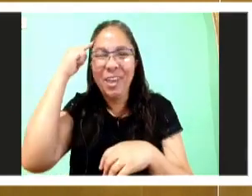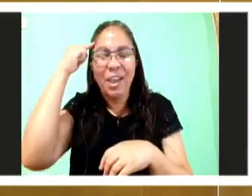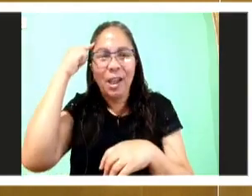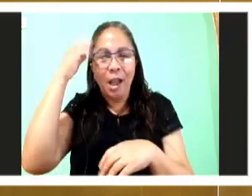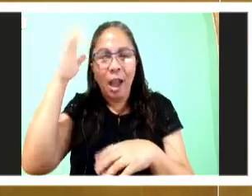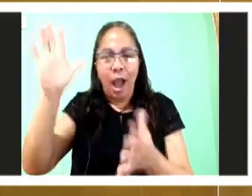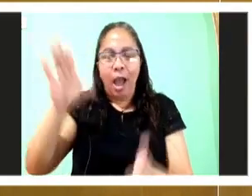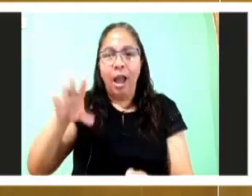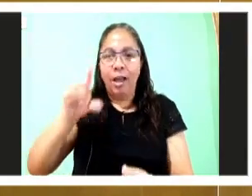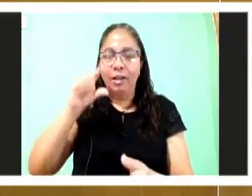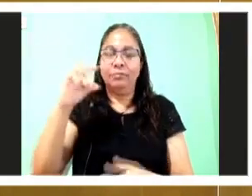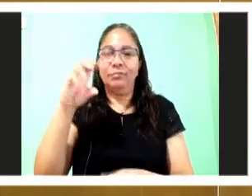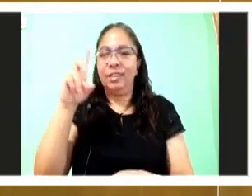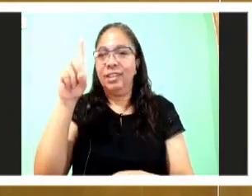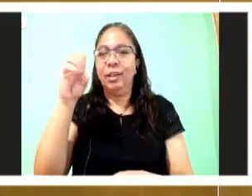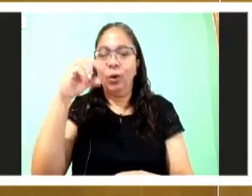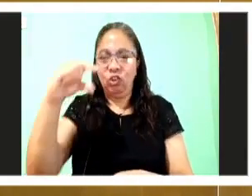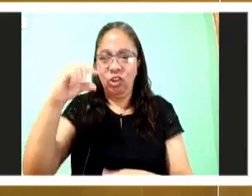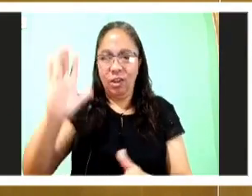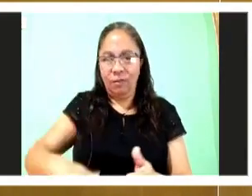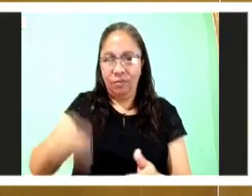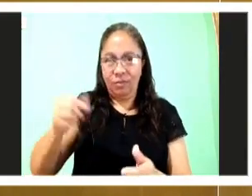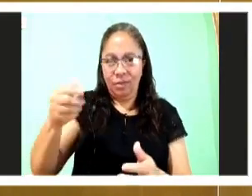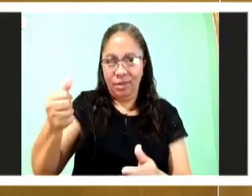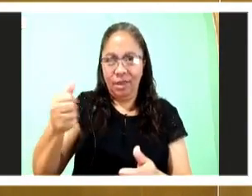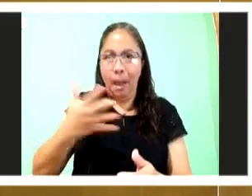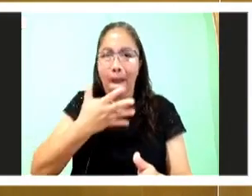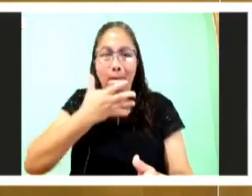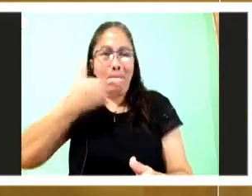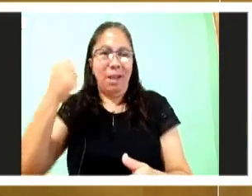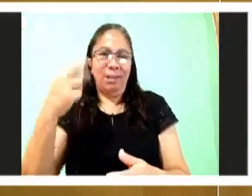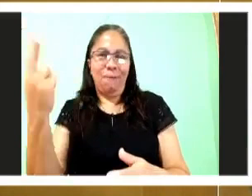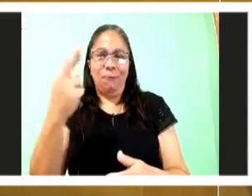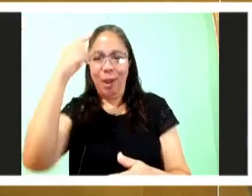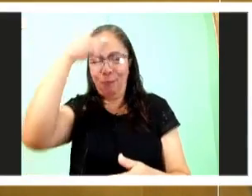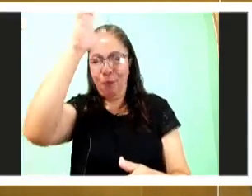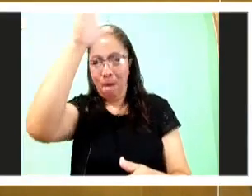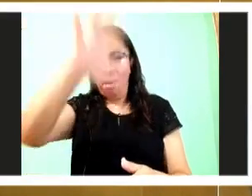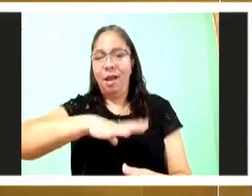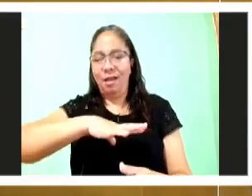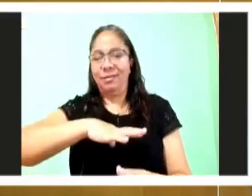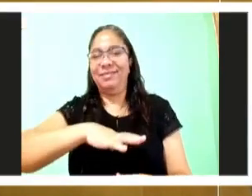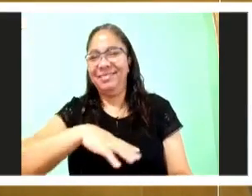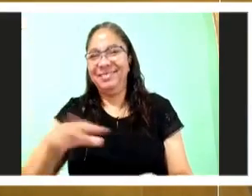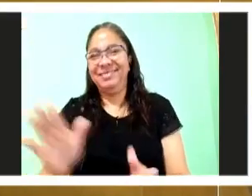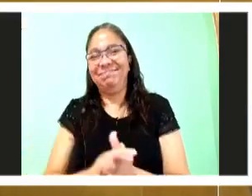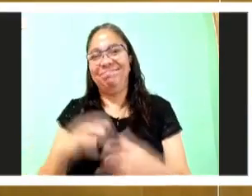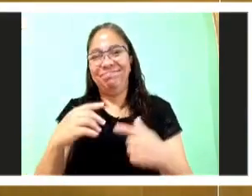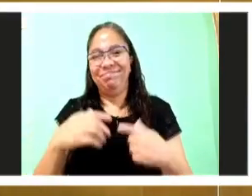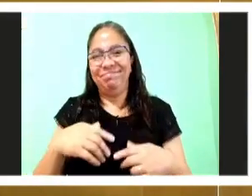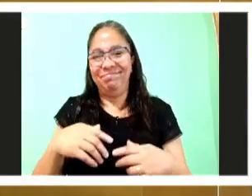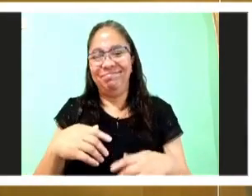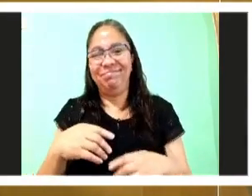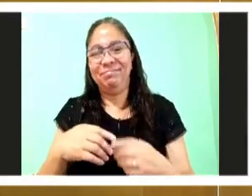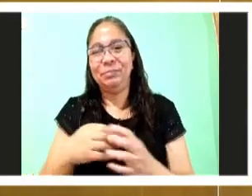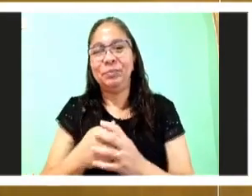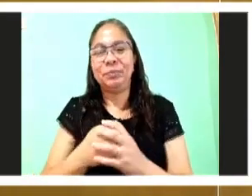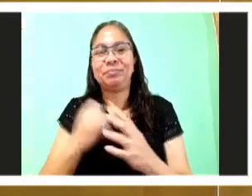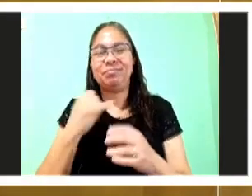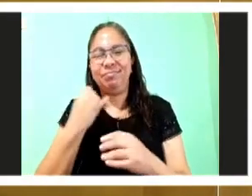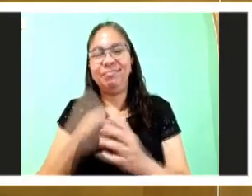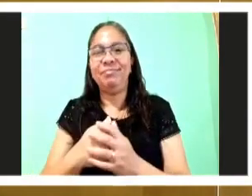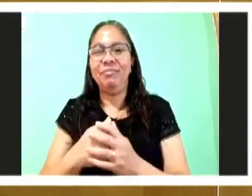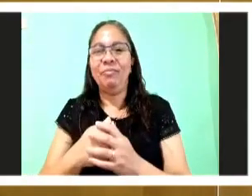companion and helpmate. And what the text is saying is that as all